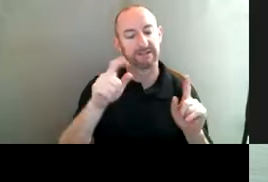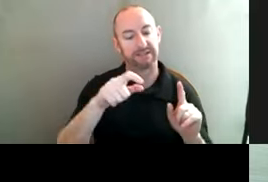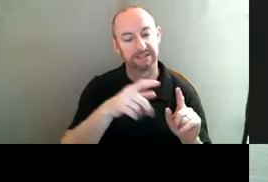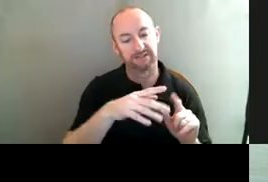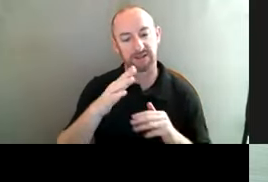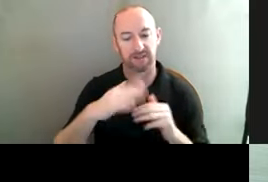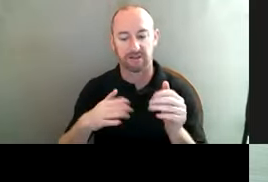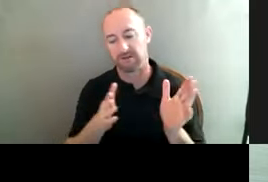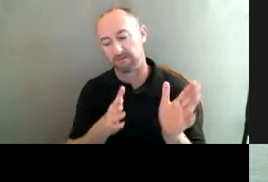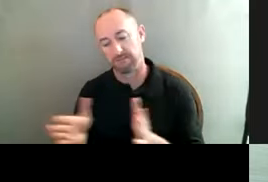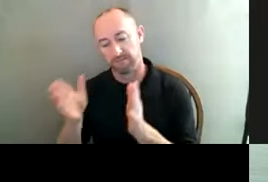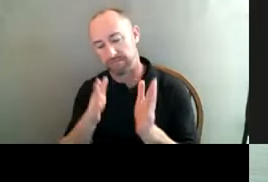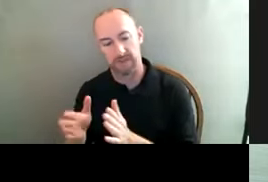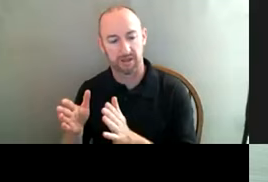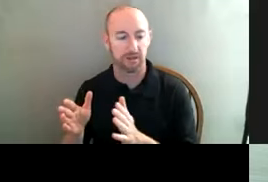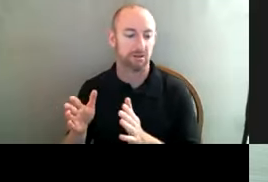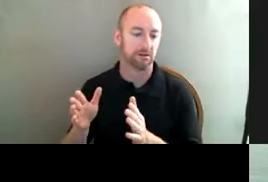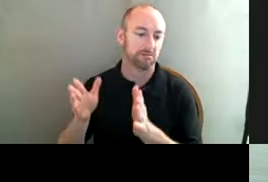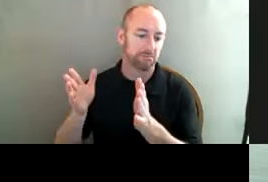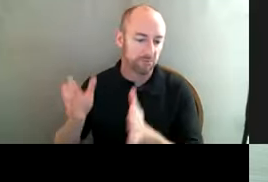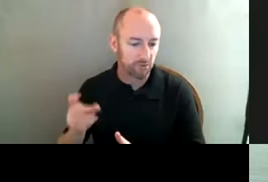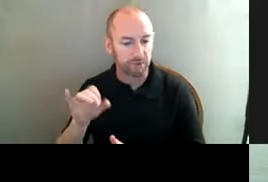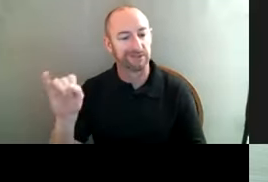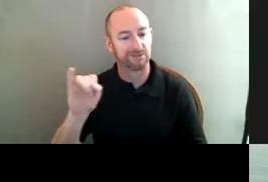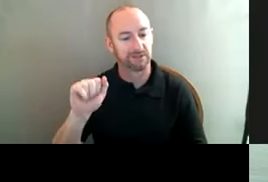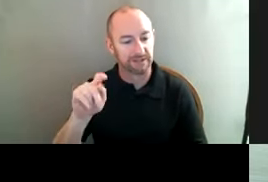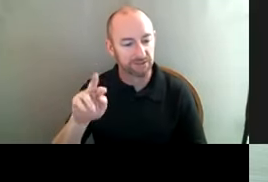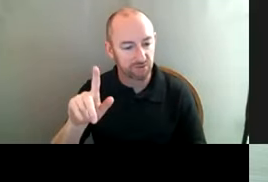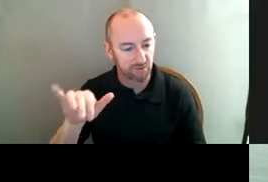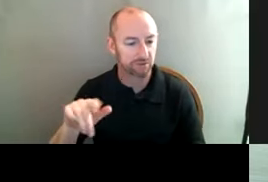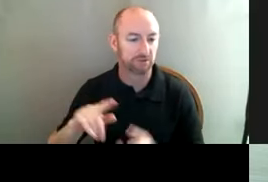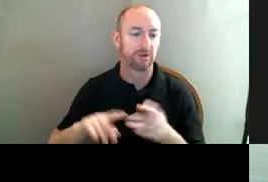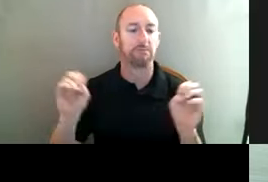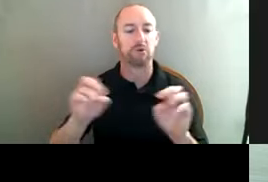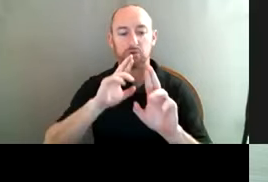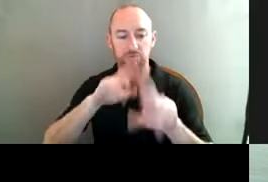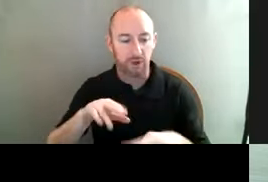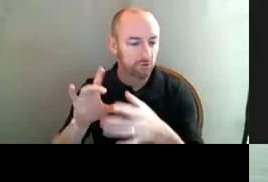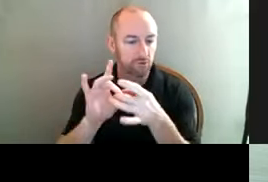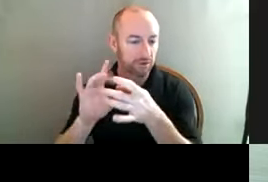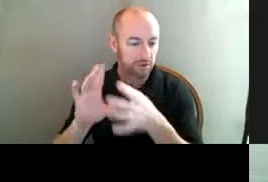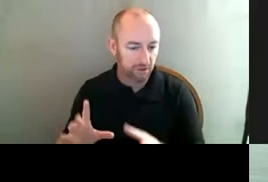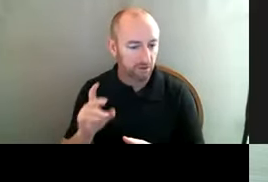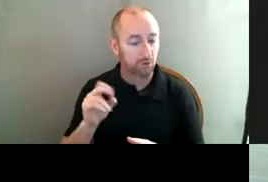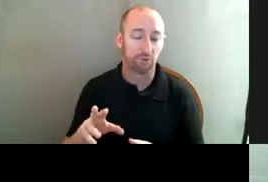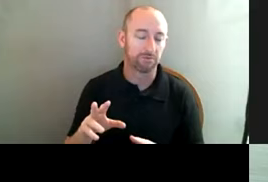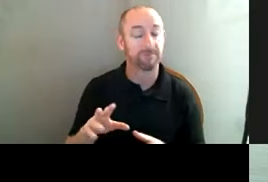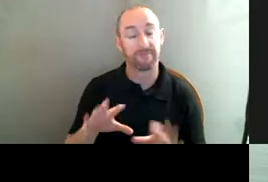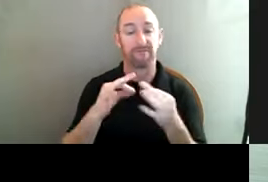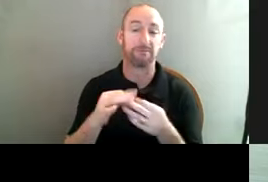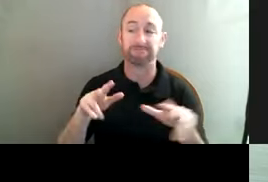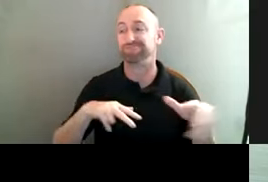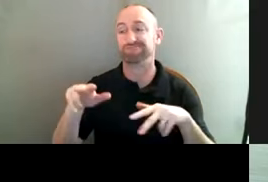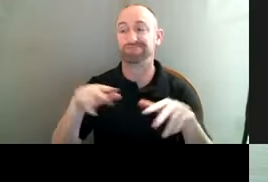a planner or an insurance actuary or an emergency response coordinator or even a family out for a weekend hike. So we really need to think